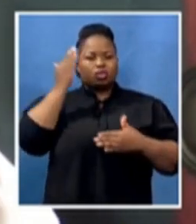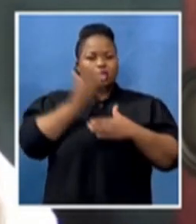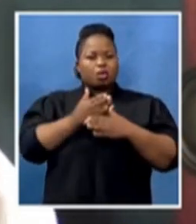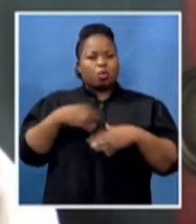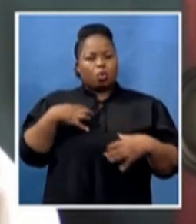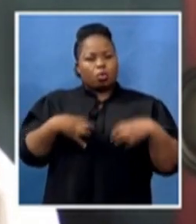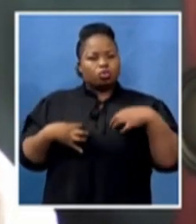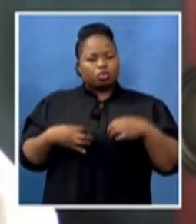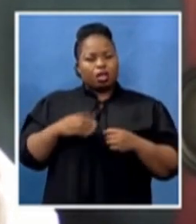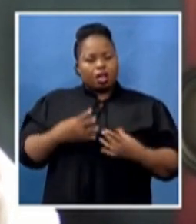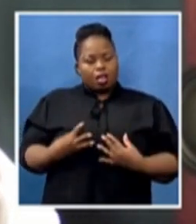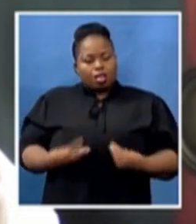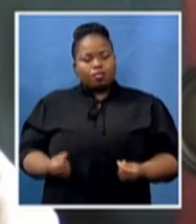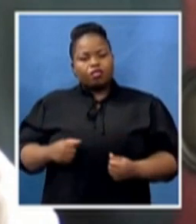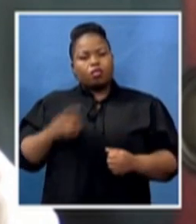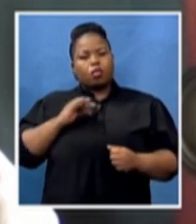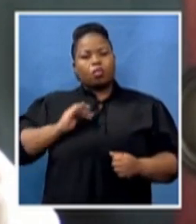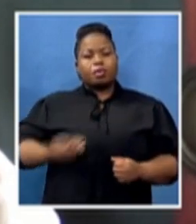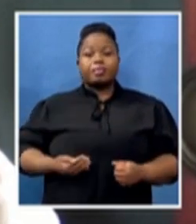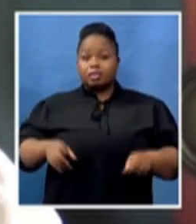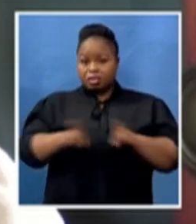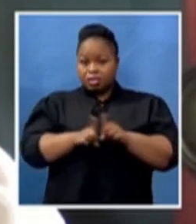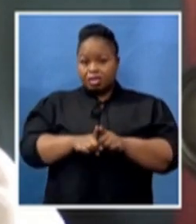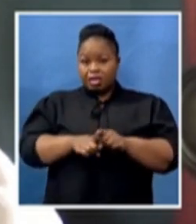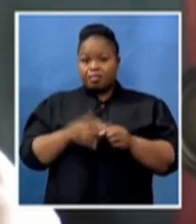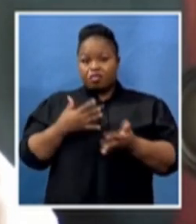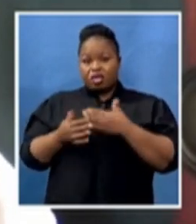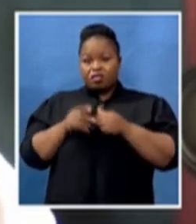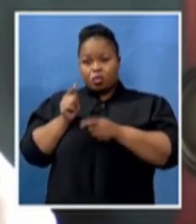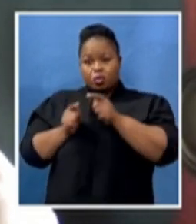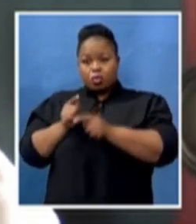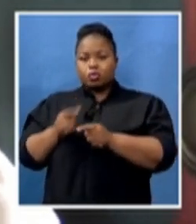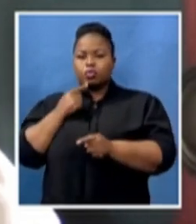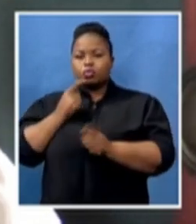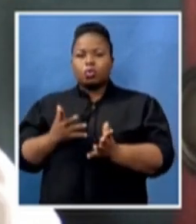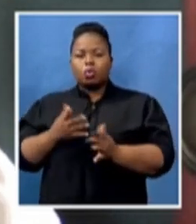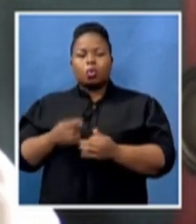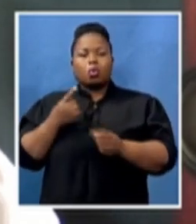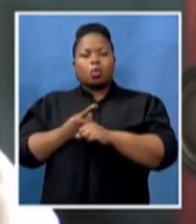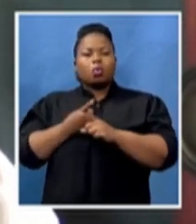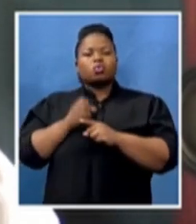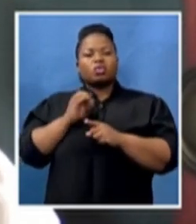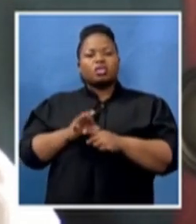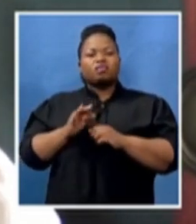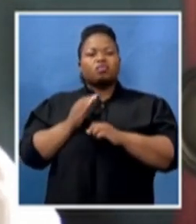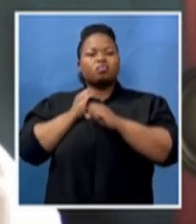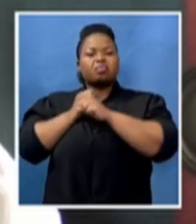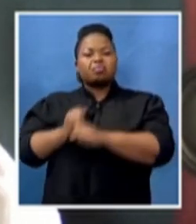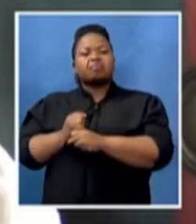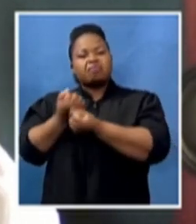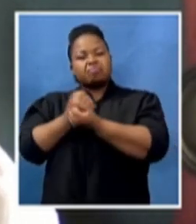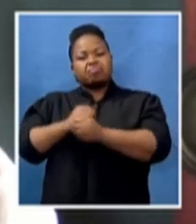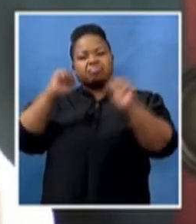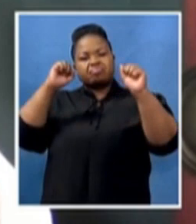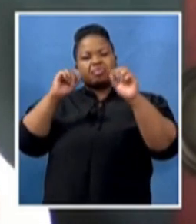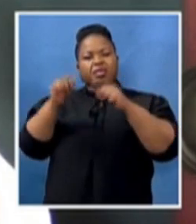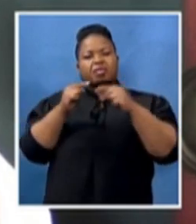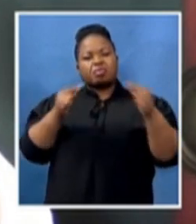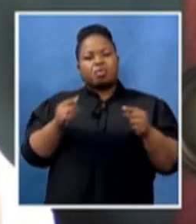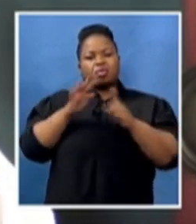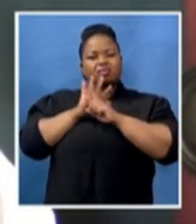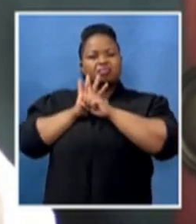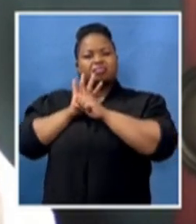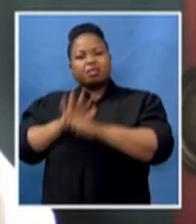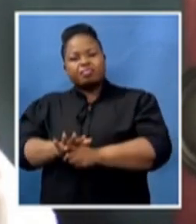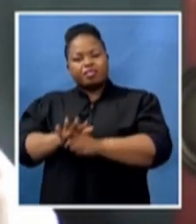acts, coercion, or arbitrary deprivations of liberty within public or private life. Within a global